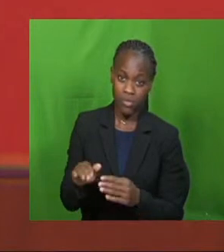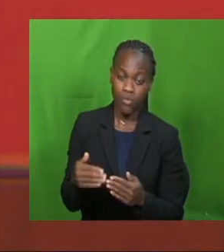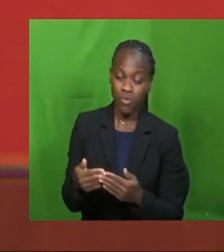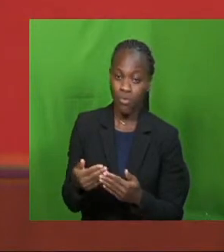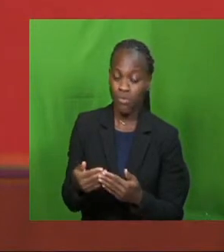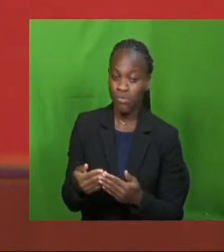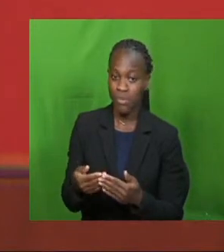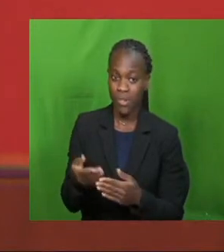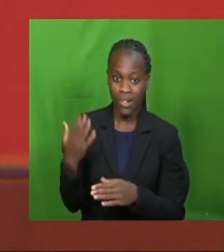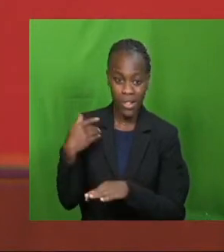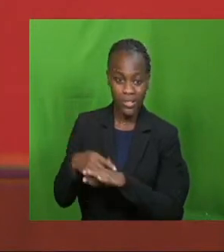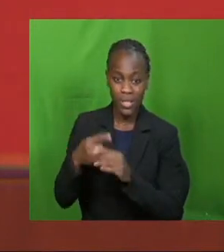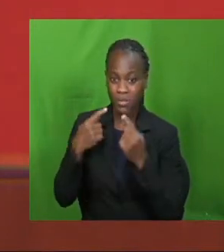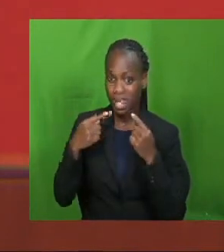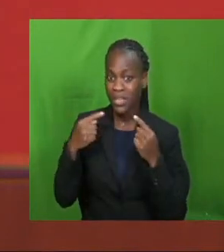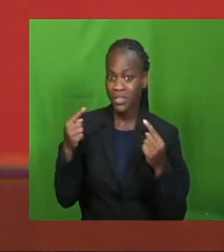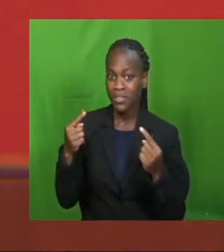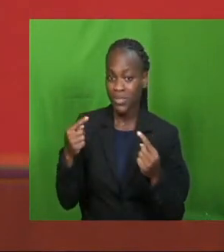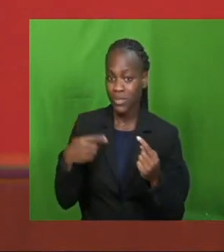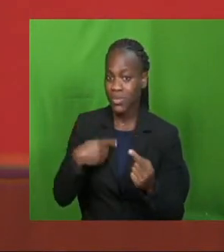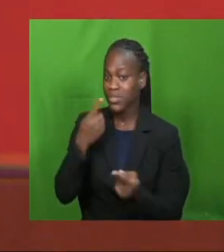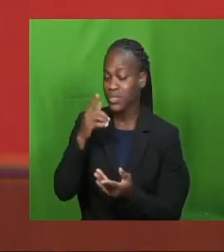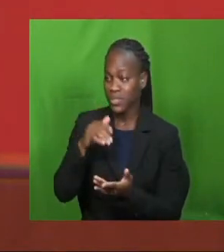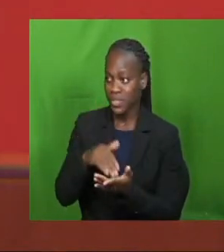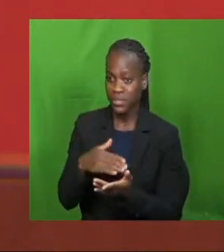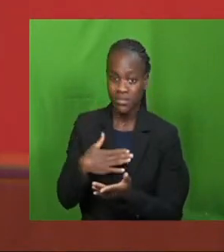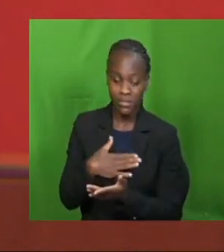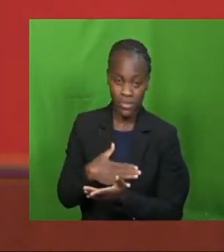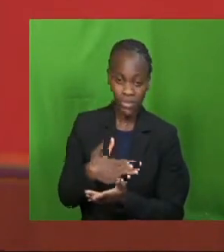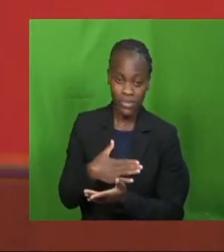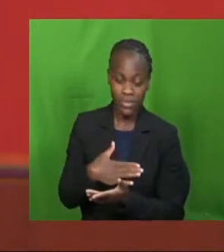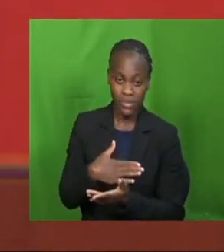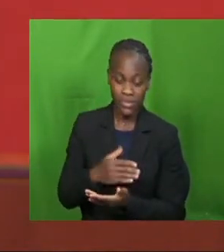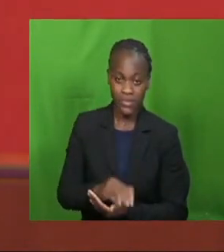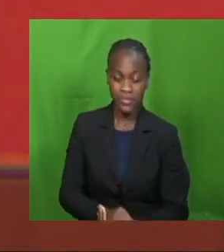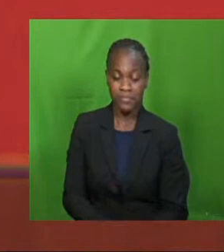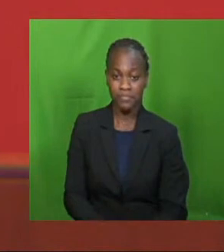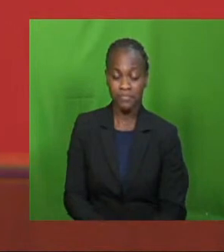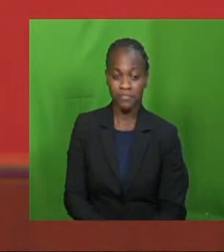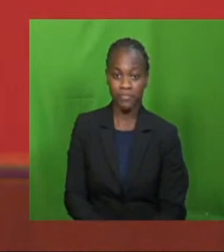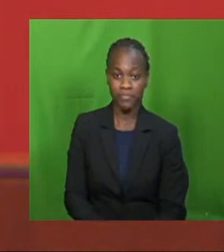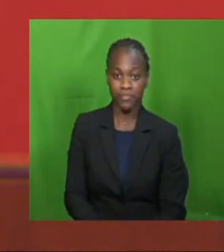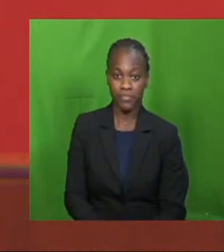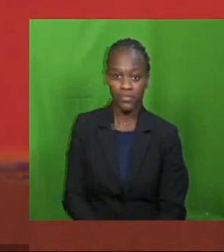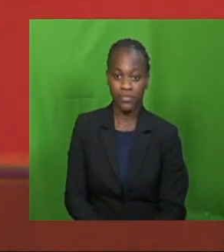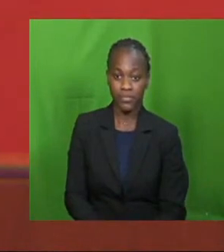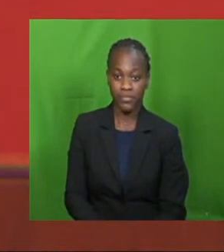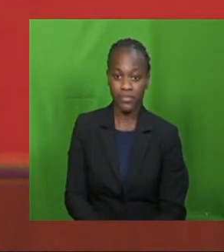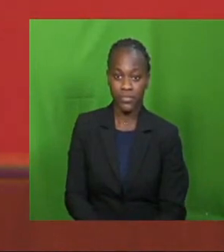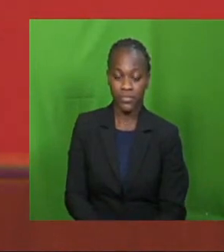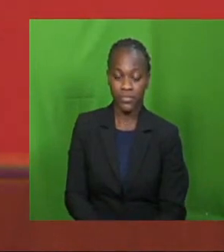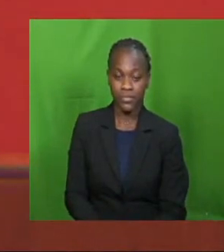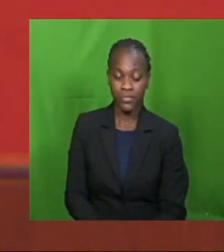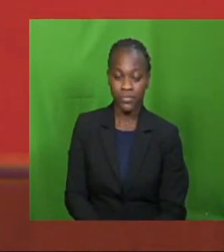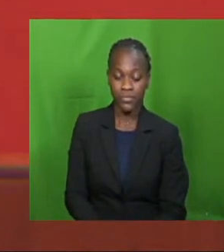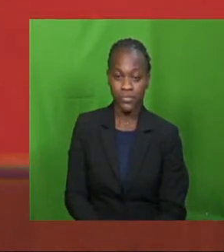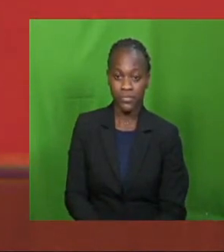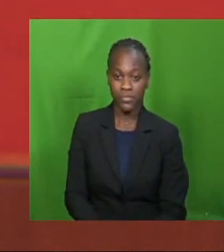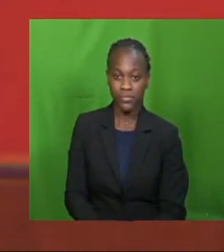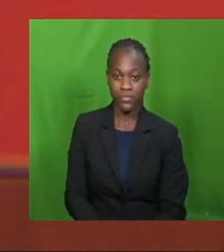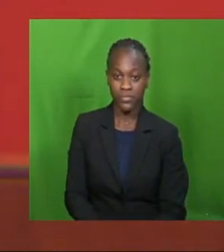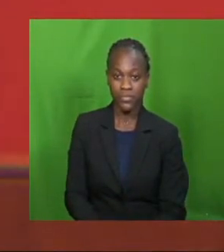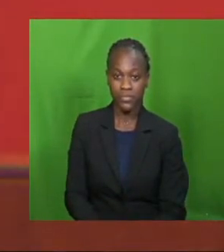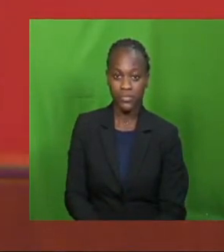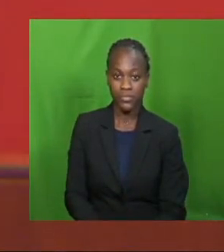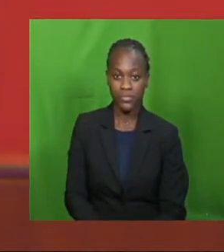time. I'm repeating it again. Please, let's take note of that. So, table, please kindly take note of the